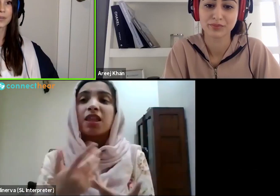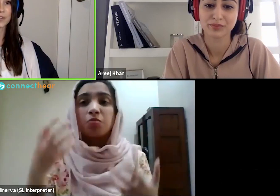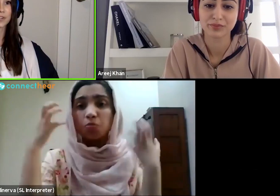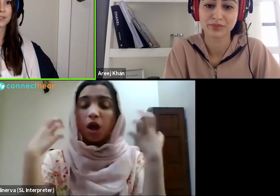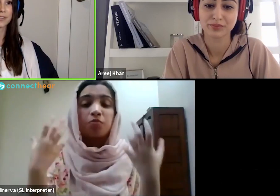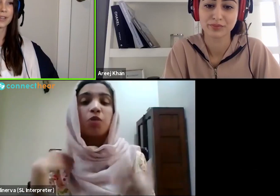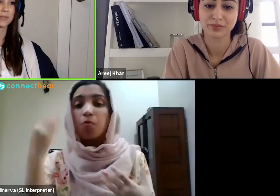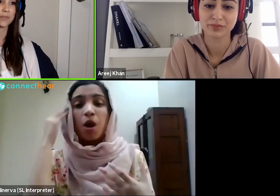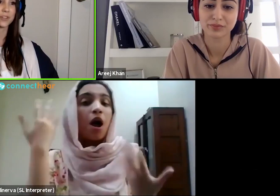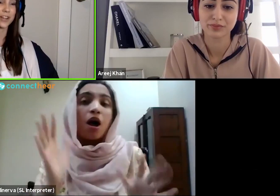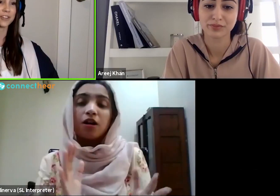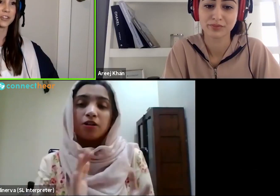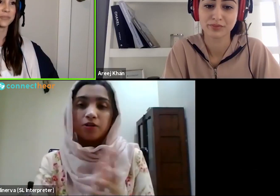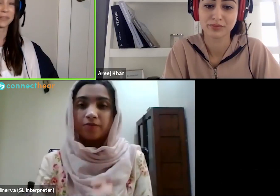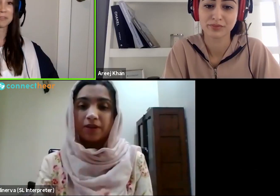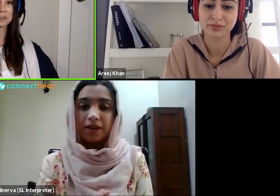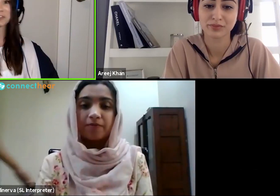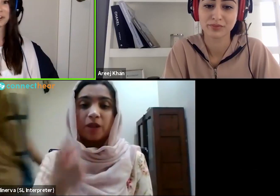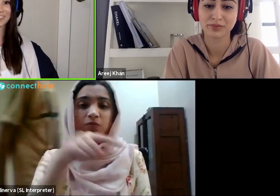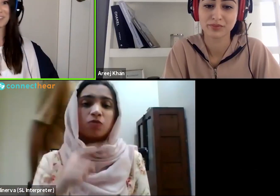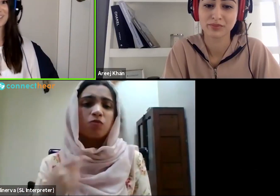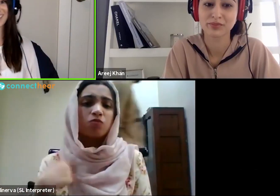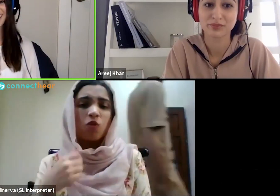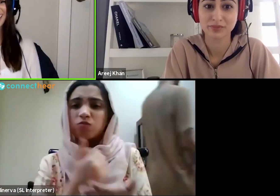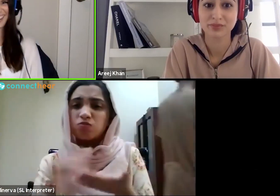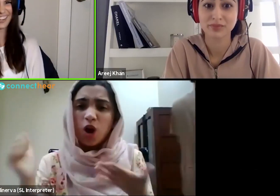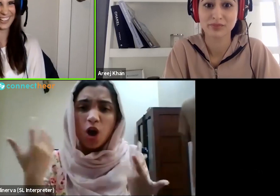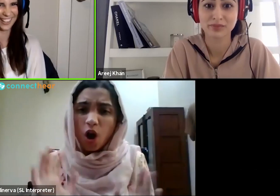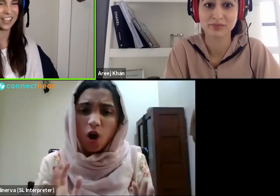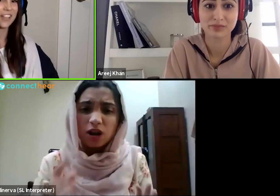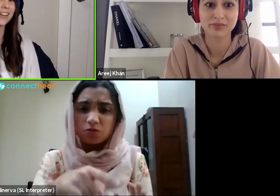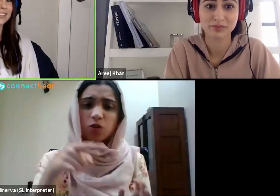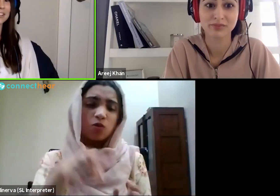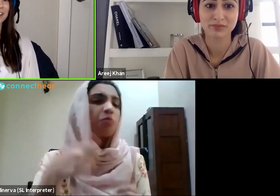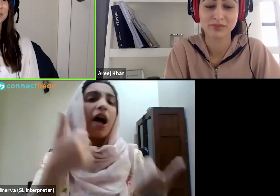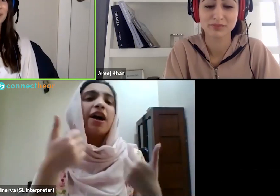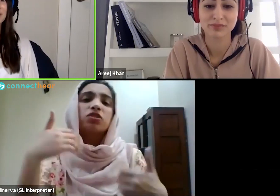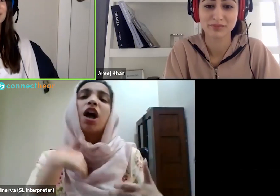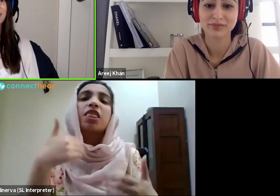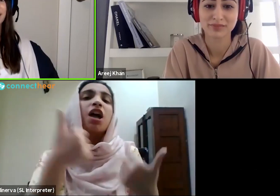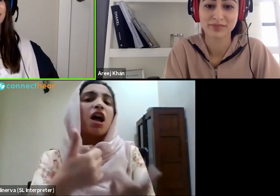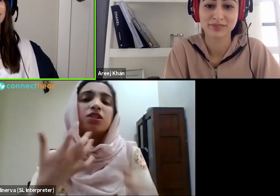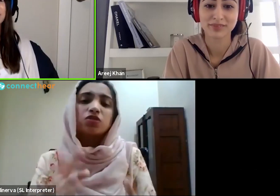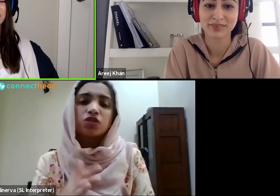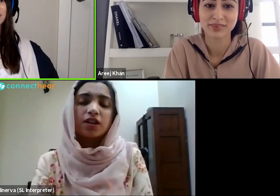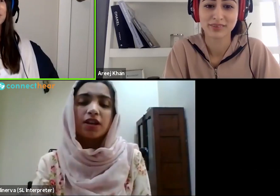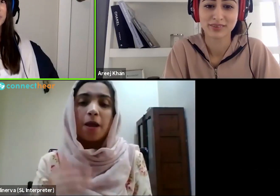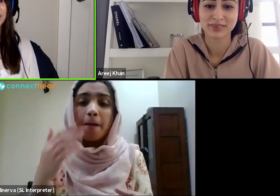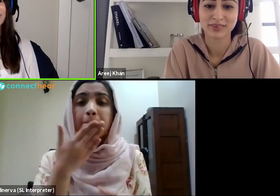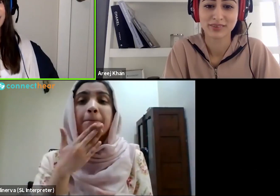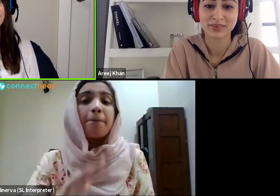honest, if they reject you, they're a jerk. I'm just gonna say, because that means they're not good,